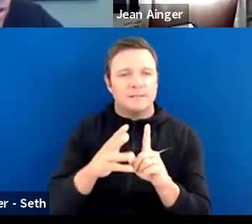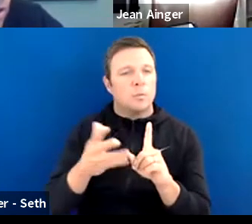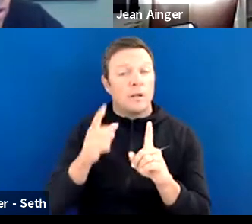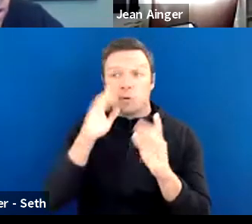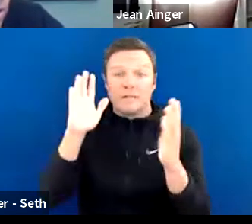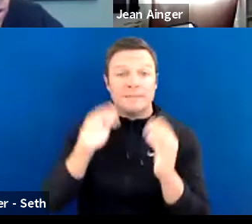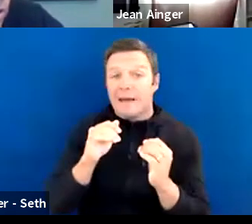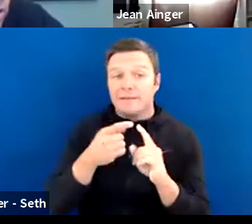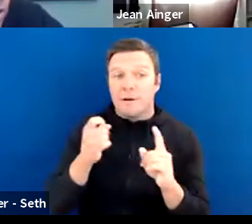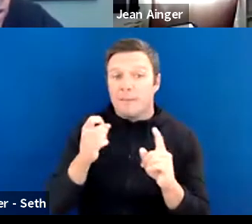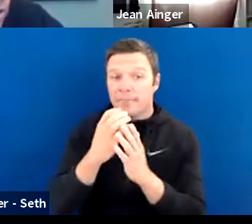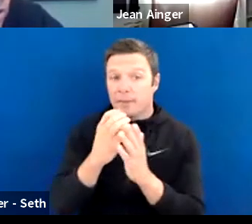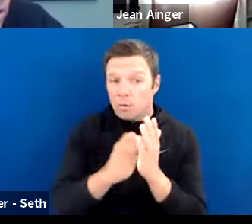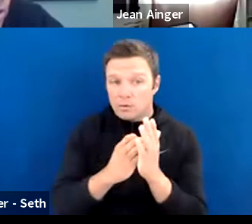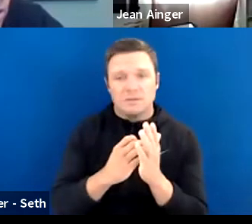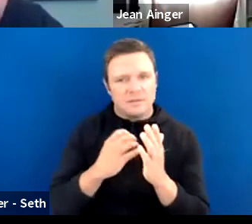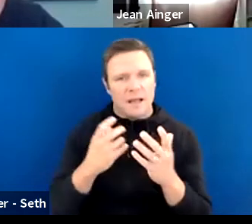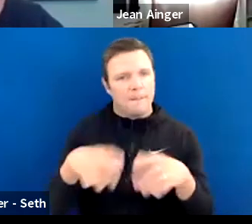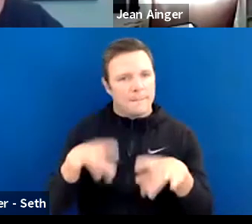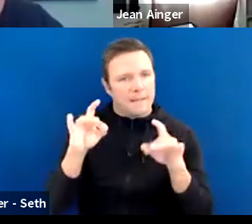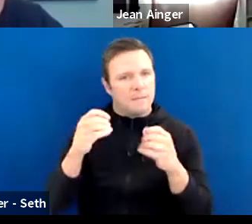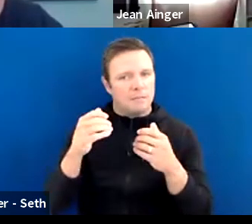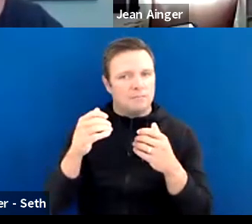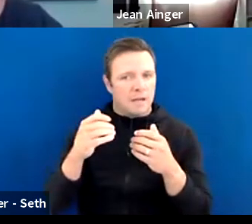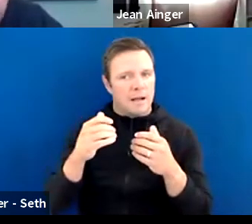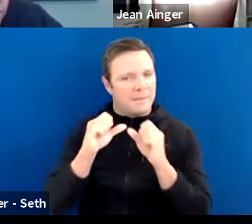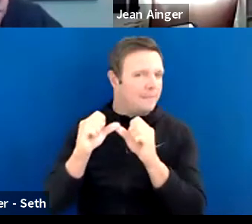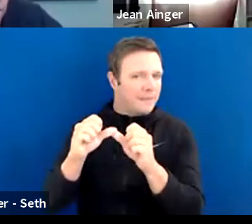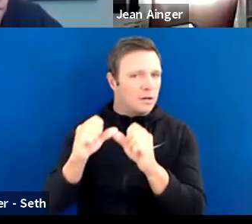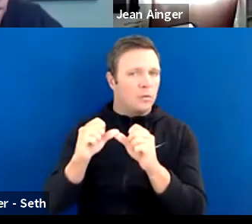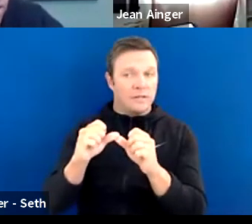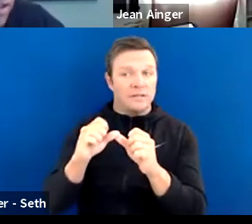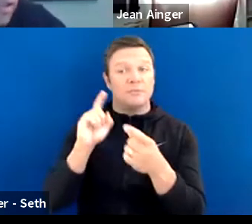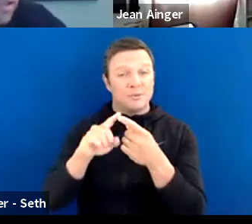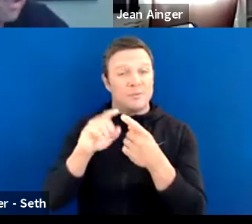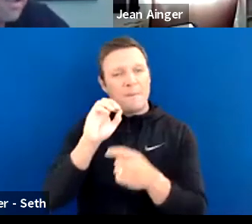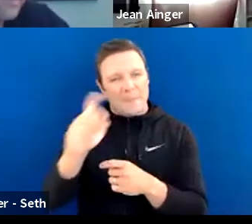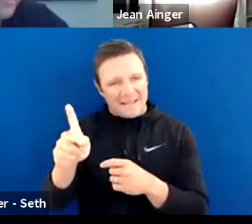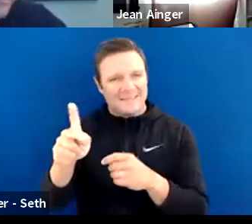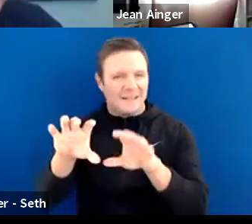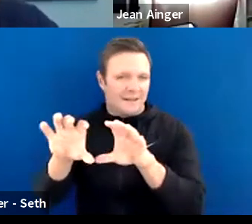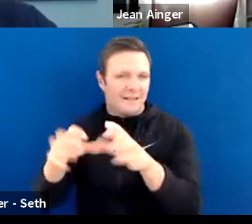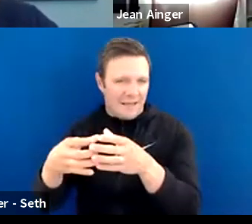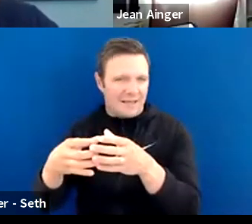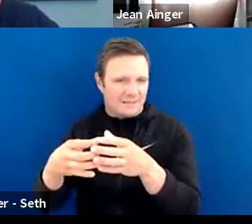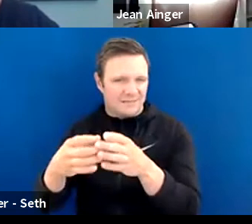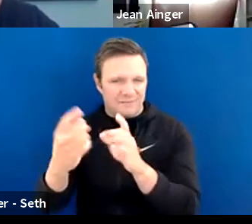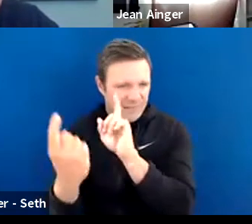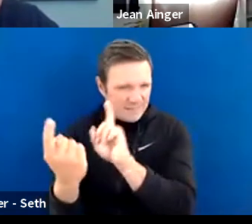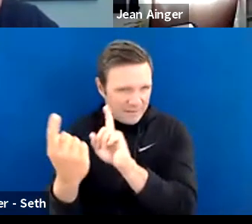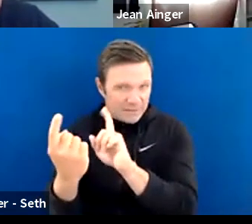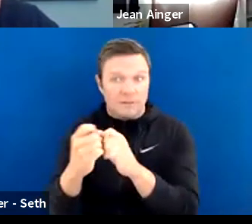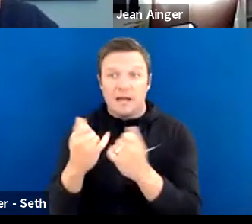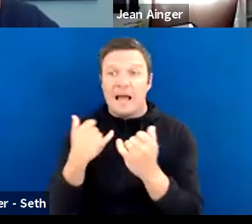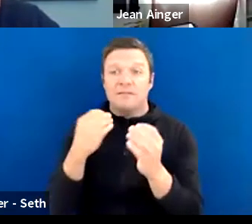carry on, that I learn in these courses, and I will carry on to my face-to-face. When I'm presenting lectures now, I have so many more resources that I